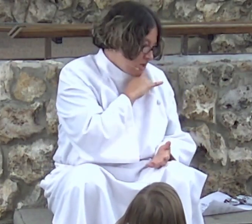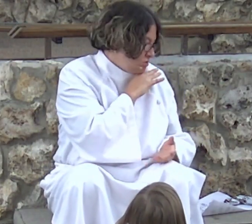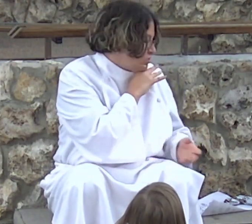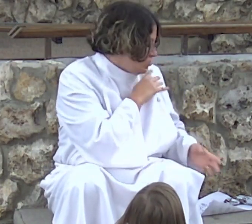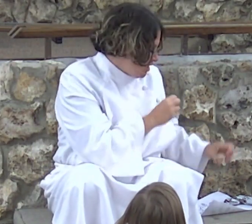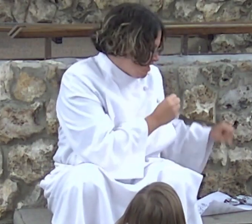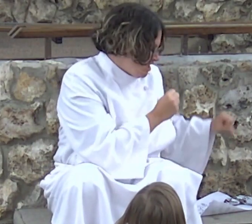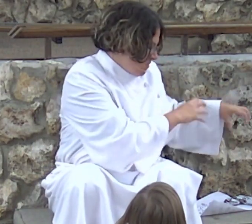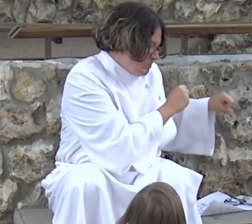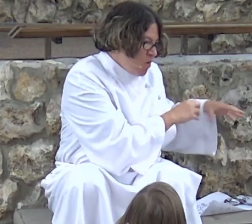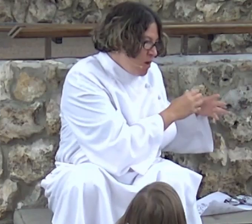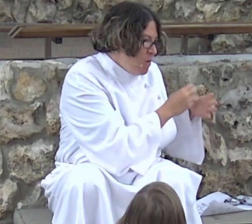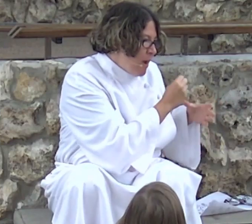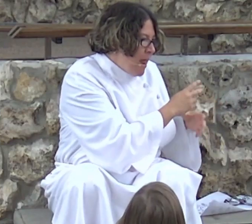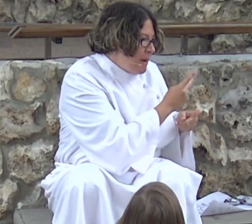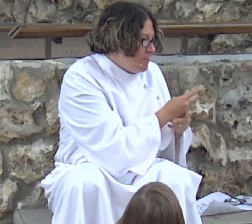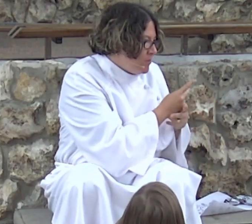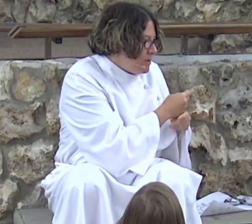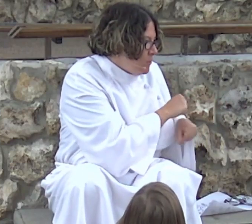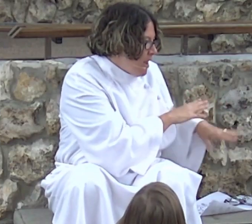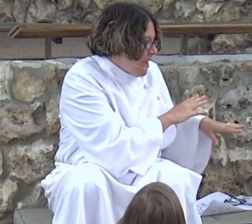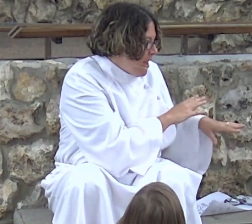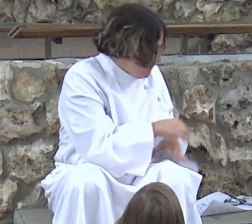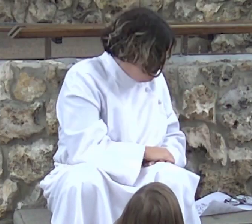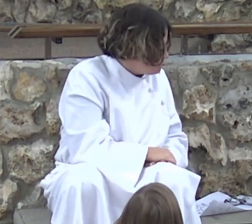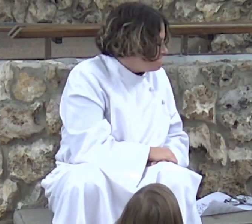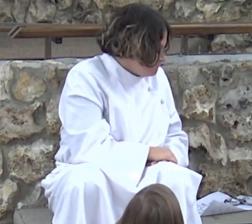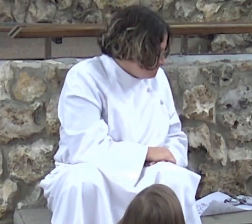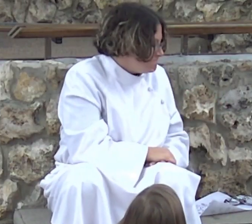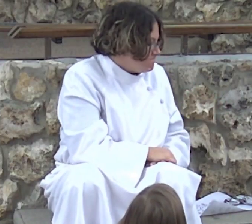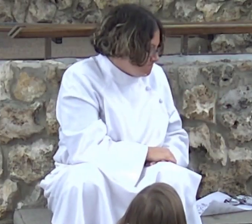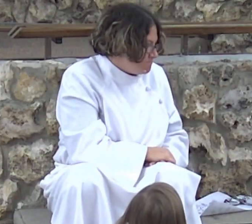Yeah, dirty. So we throw it away and put it away.